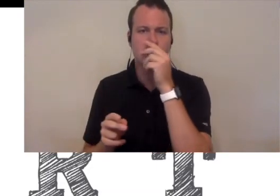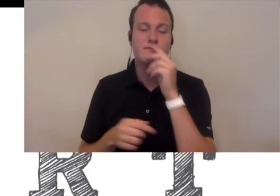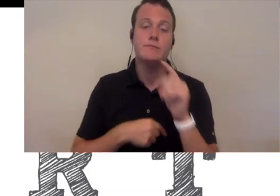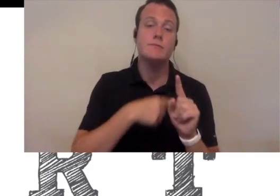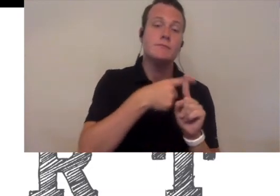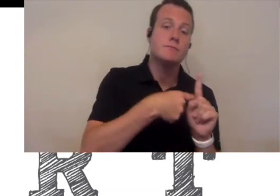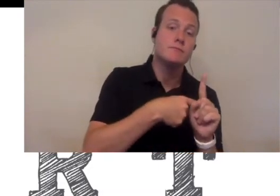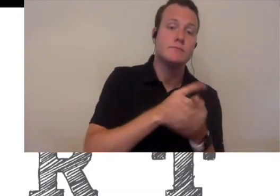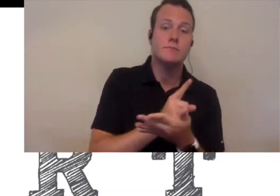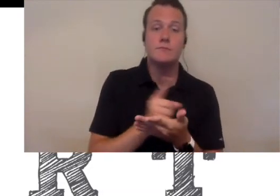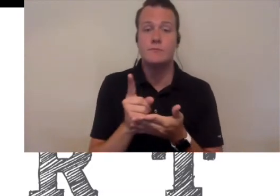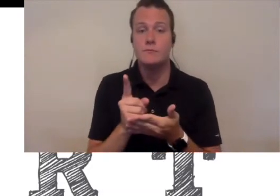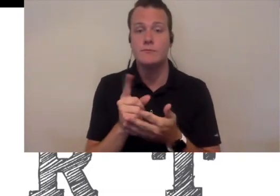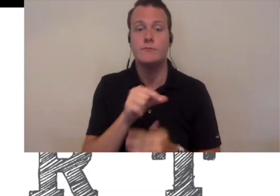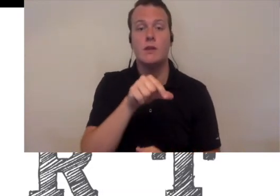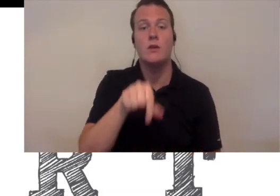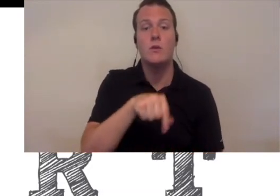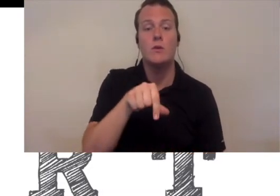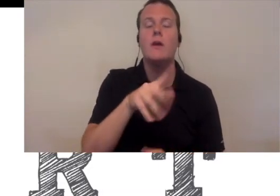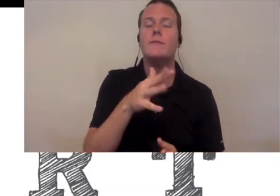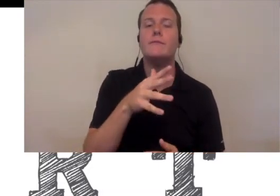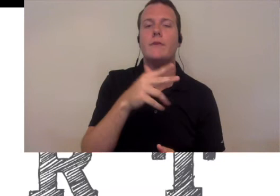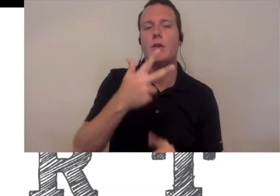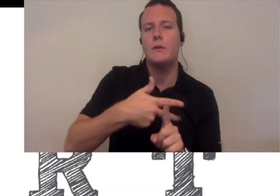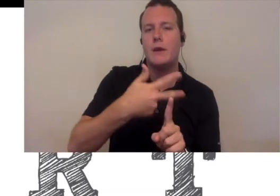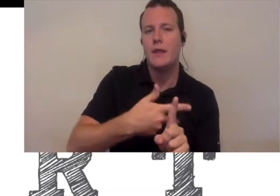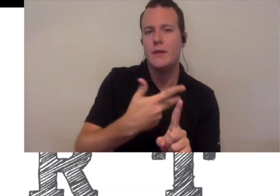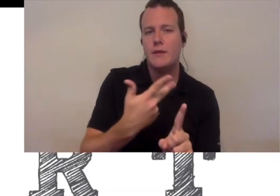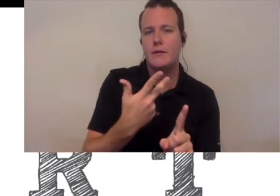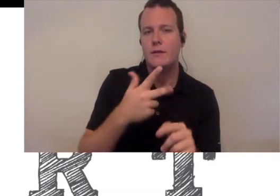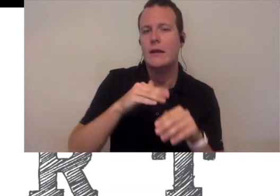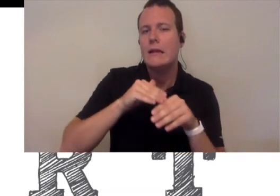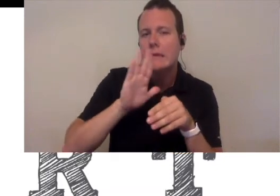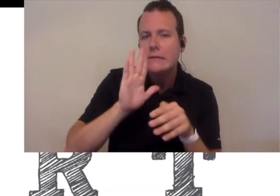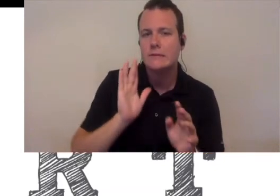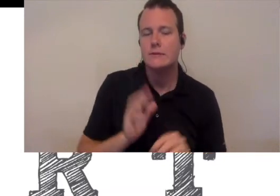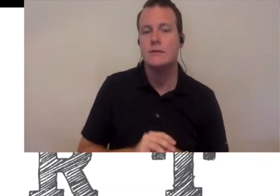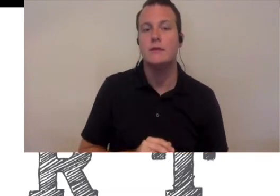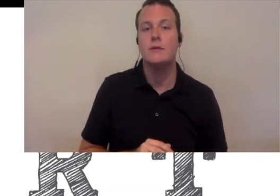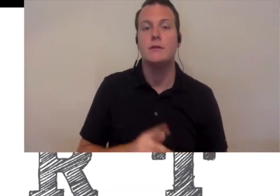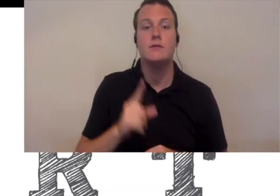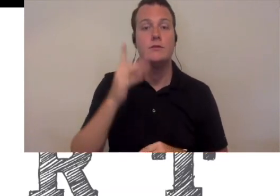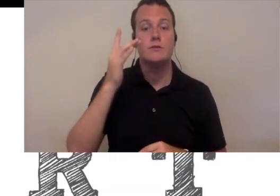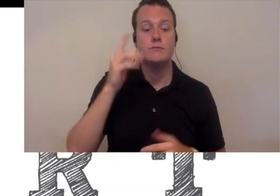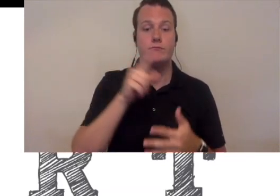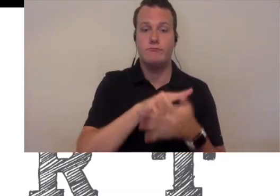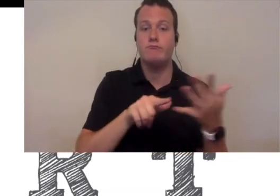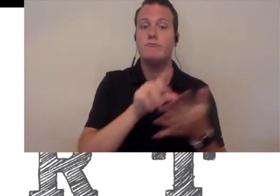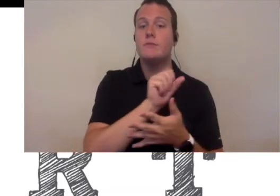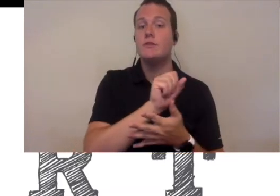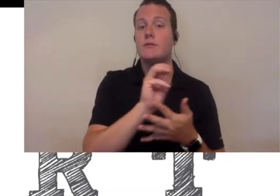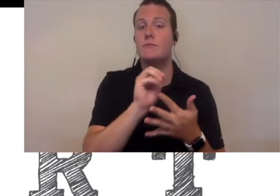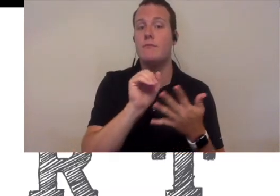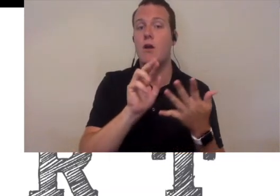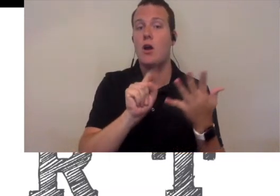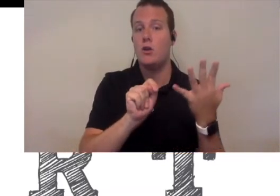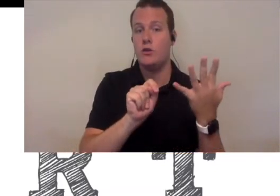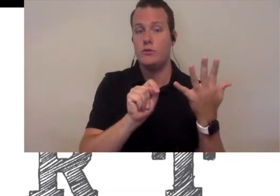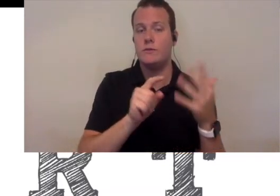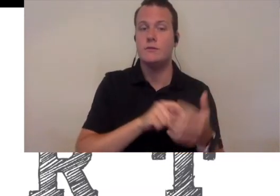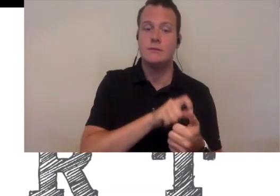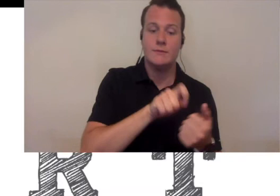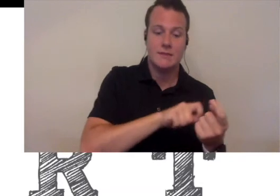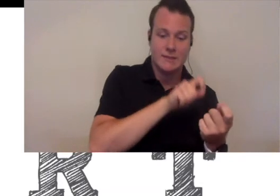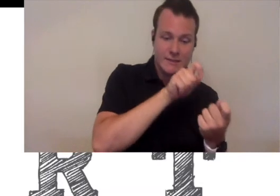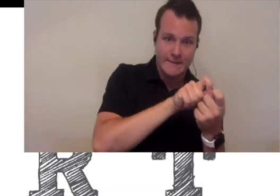or a quarter at the most. So utilizing SMART goals. So be specific. Make sure that you can measure